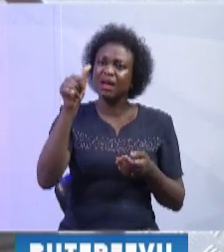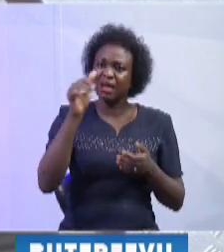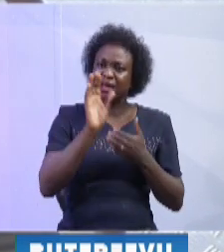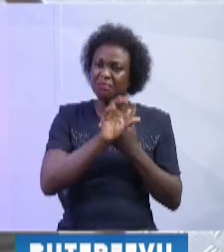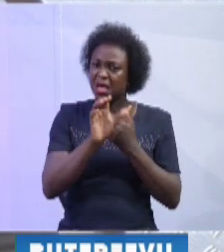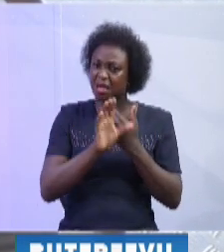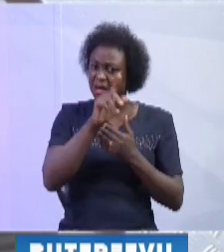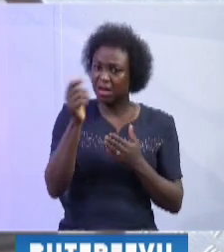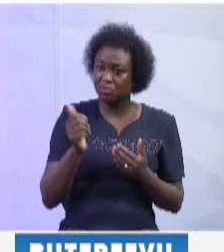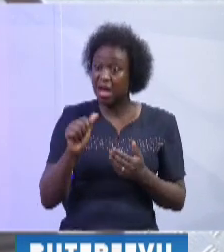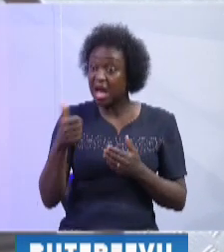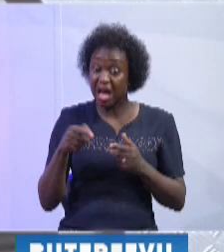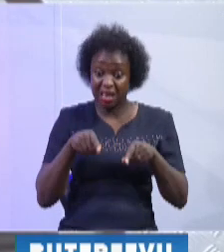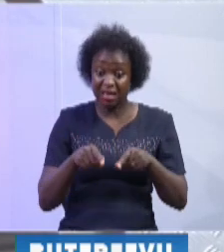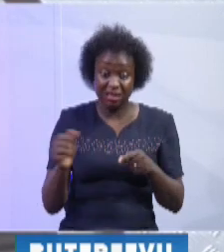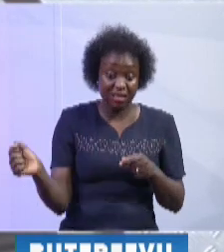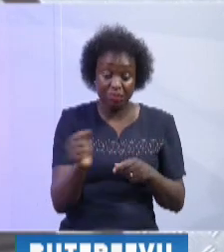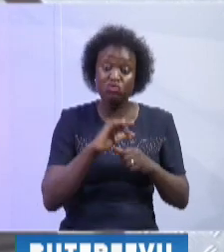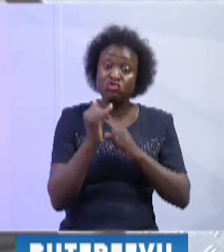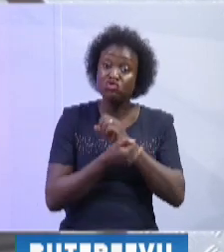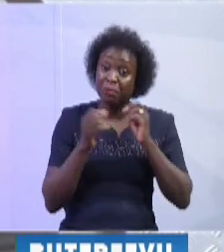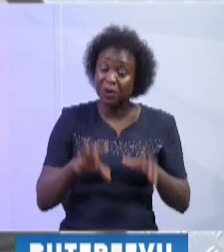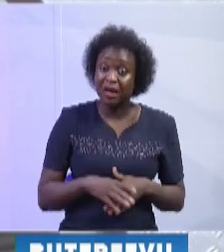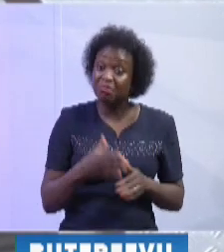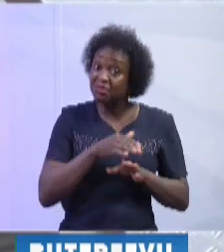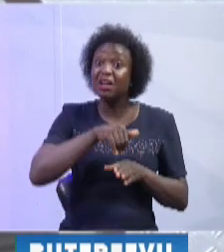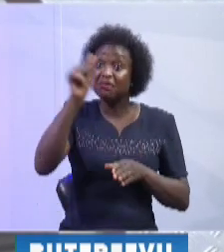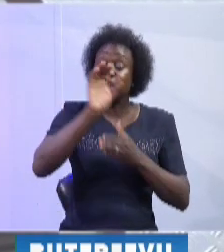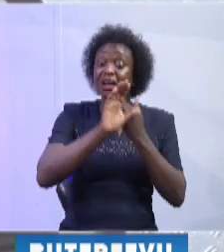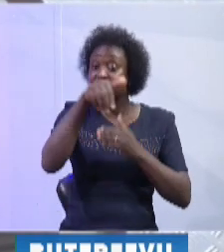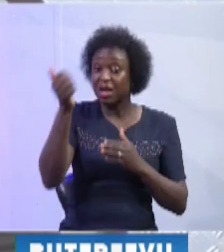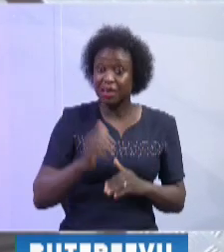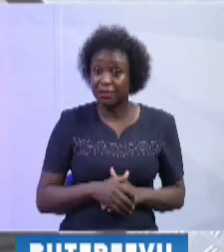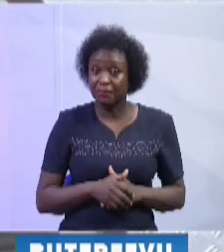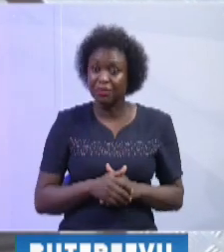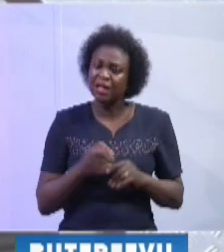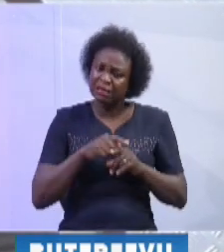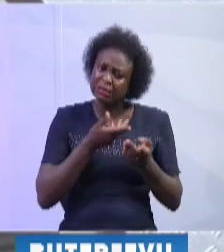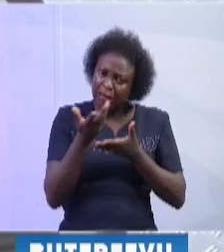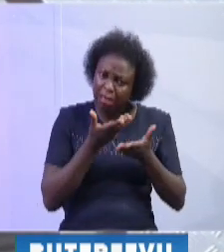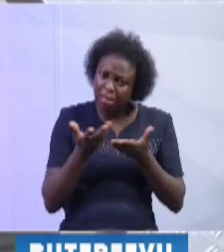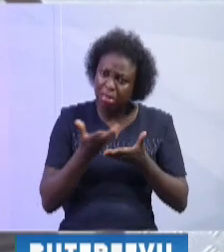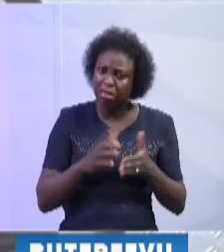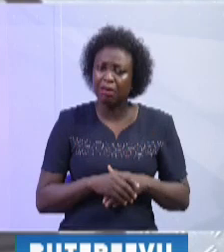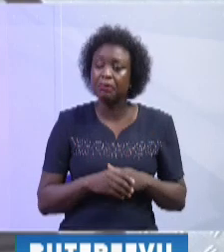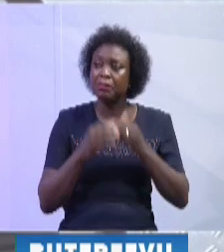Abange wano bagaana okumuwa omulimu. So I said what? Then I talked to them again. Wapi?